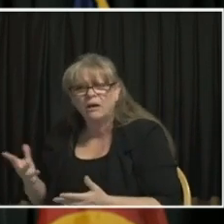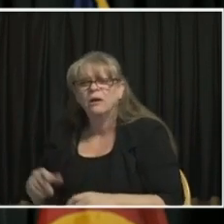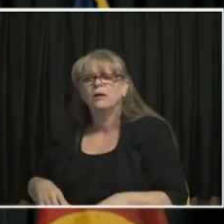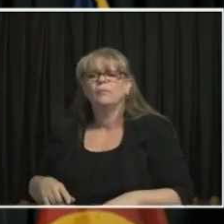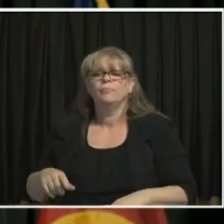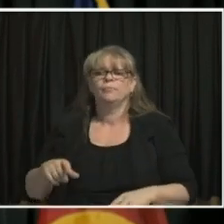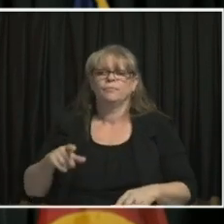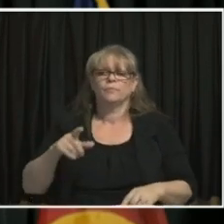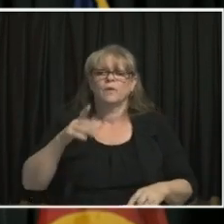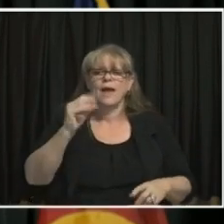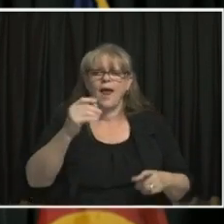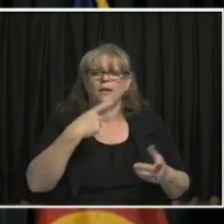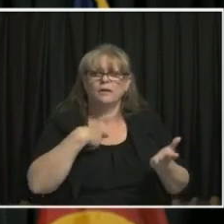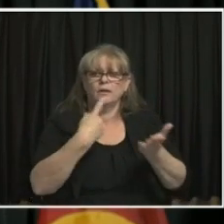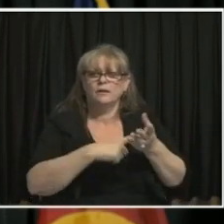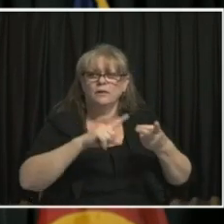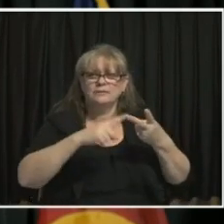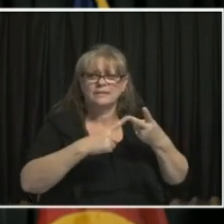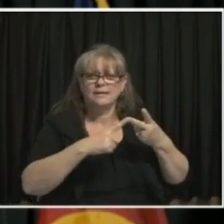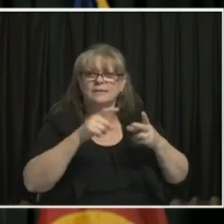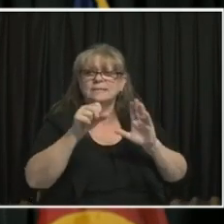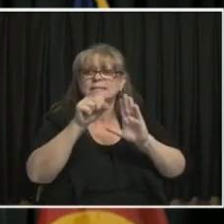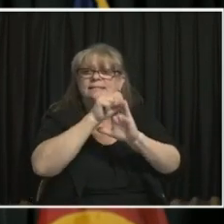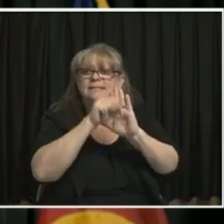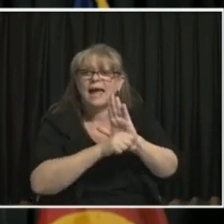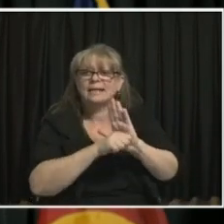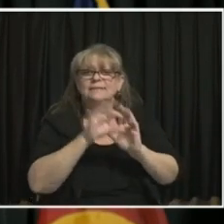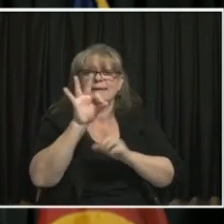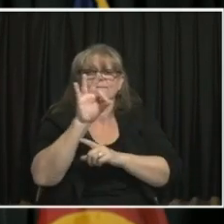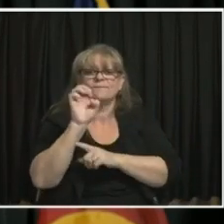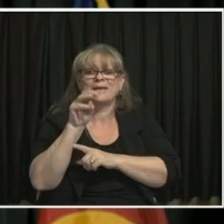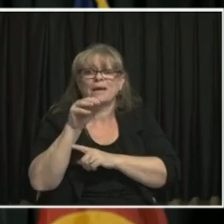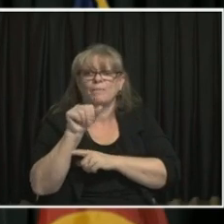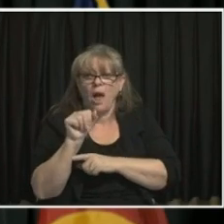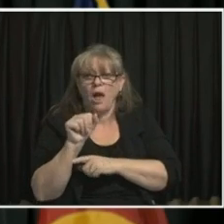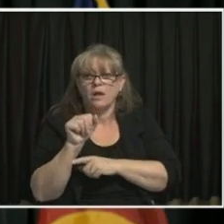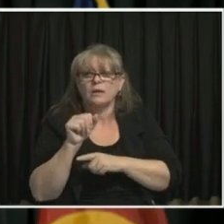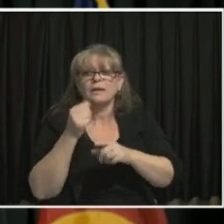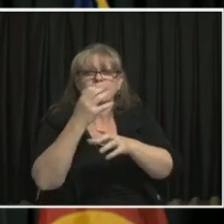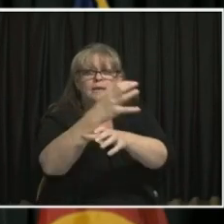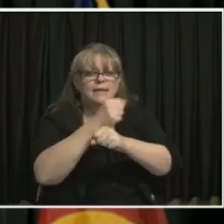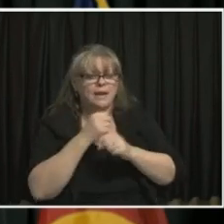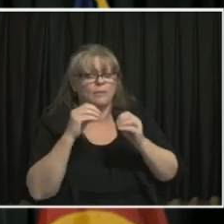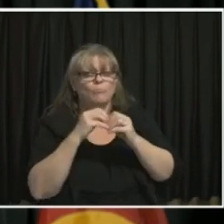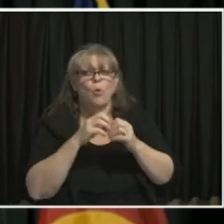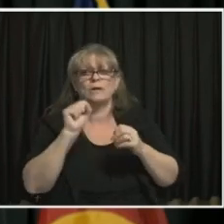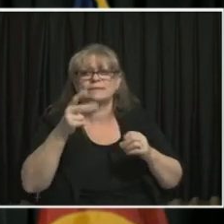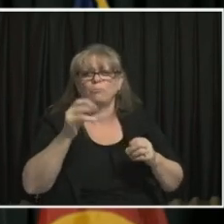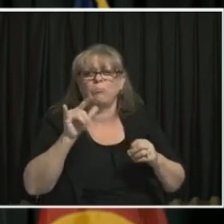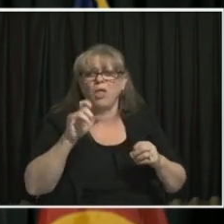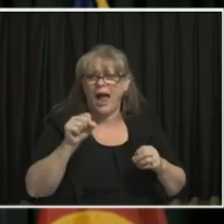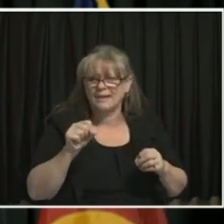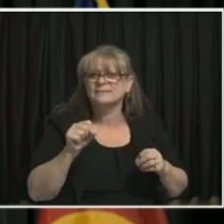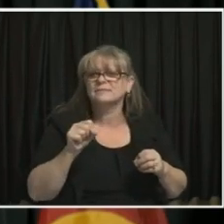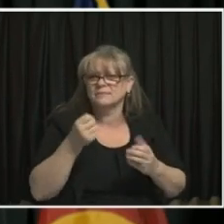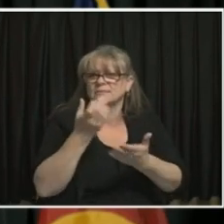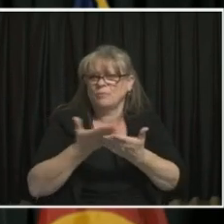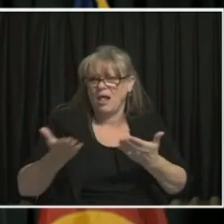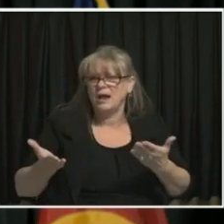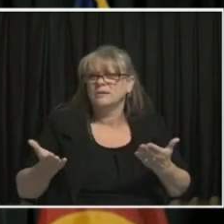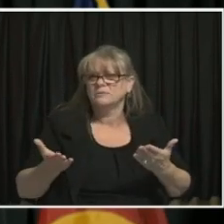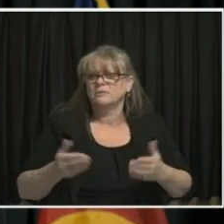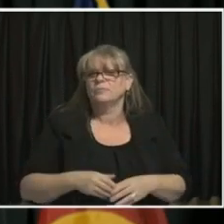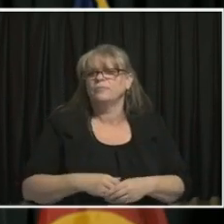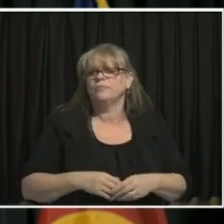which I understand FEMA basically has a stranglehold over the supply. Yeah, so when people are